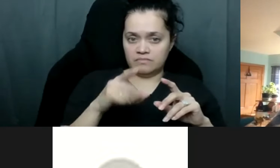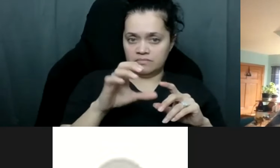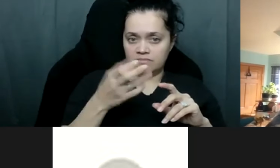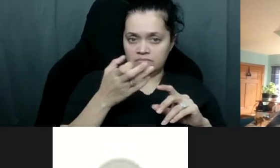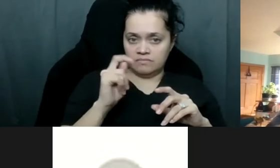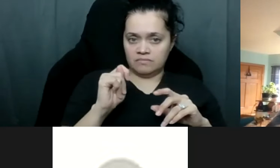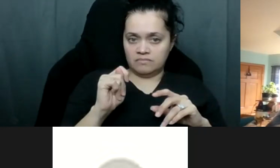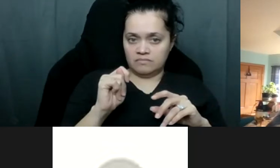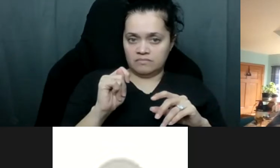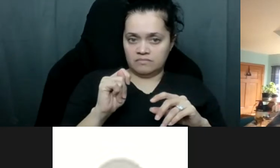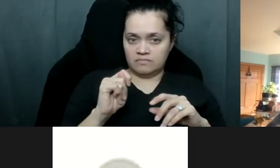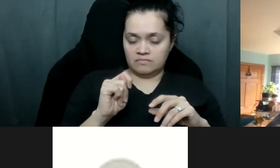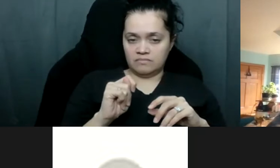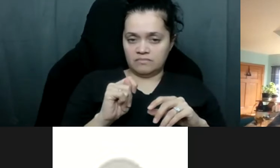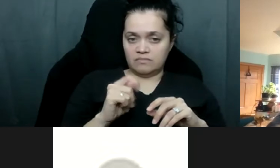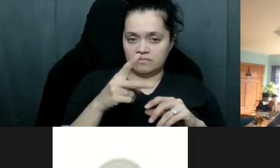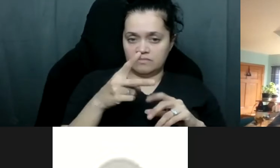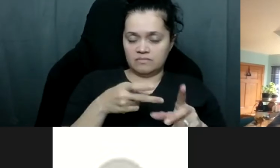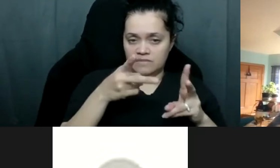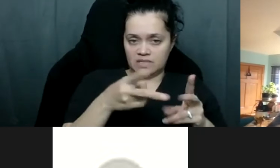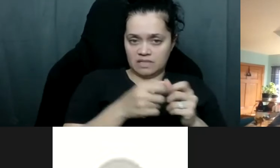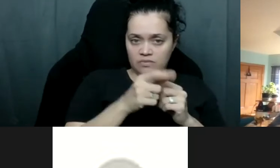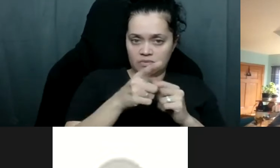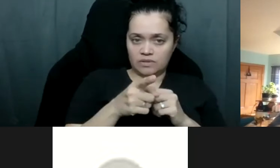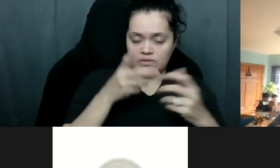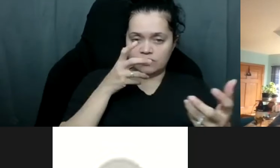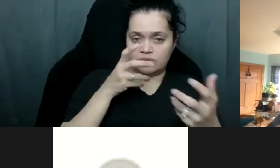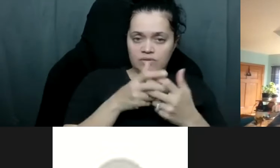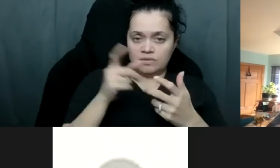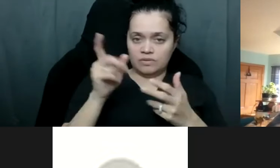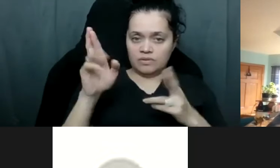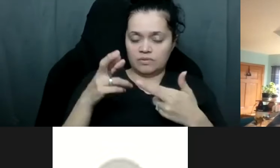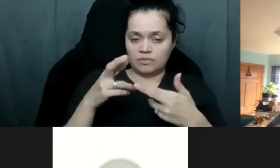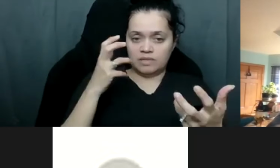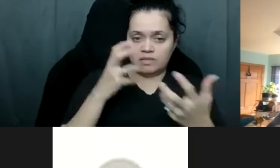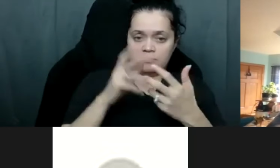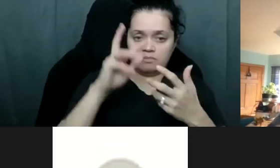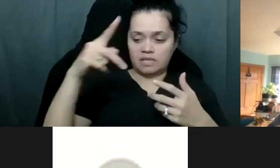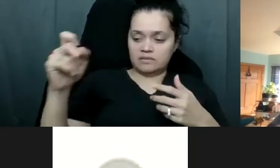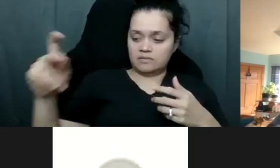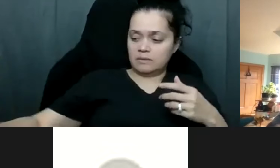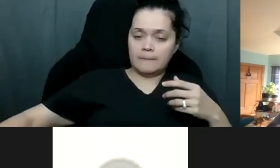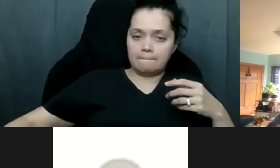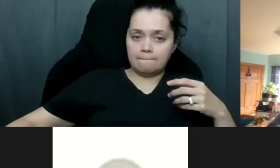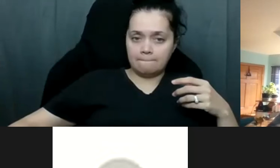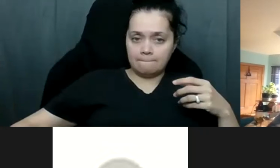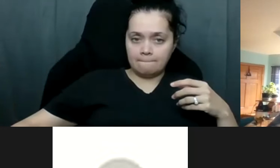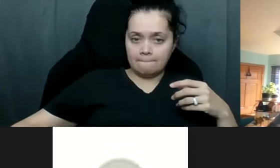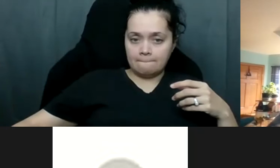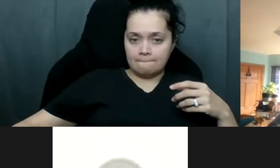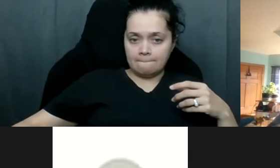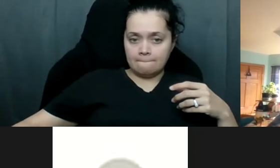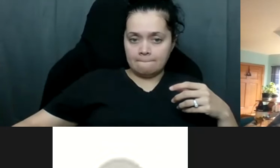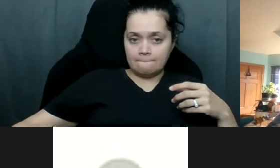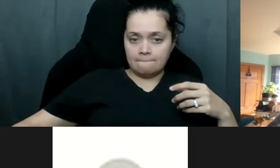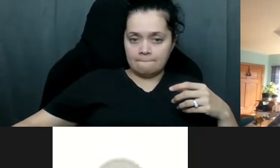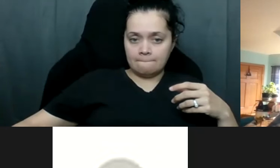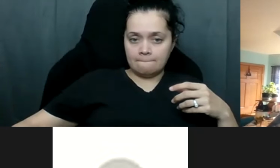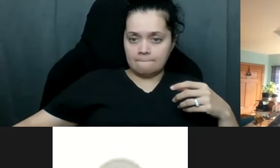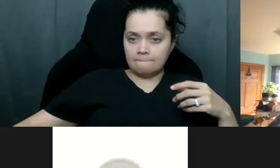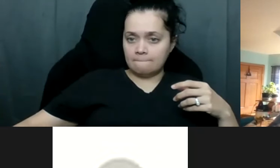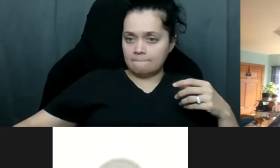there with you to the breakout rooms and match them up. All right, so I'm going to put the breakout rooms together right